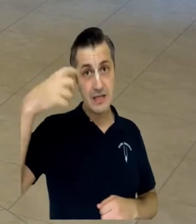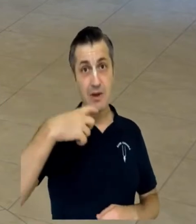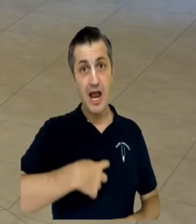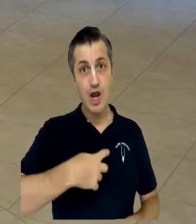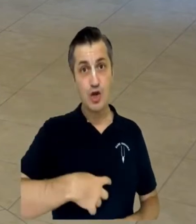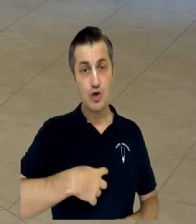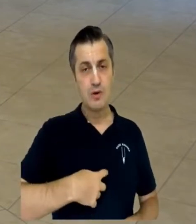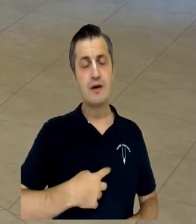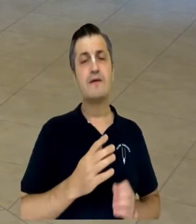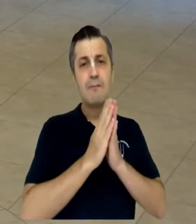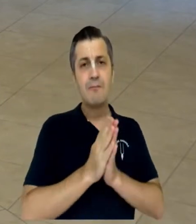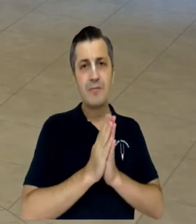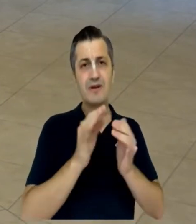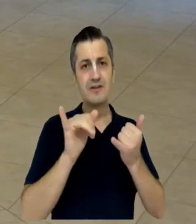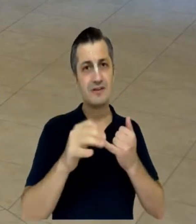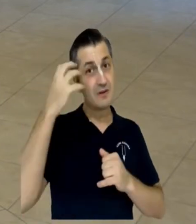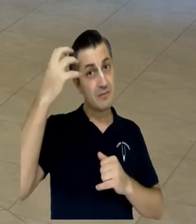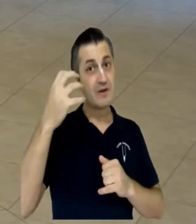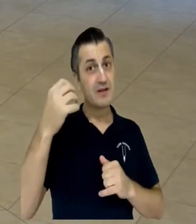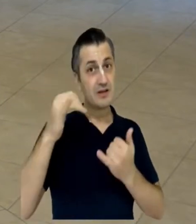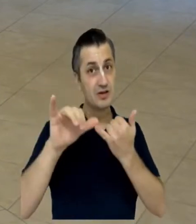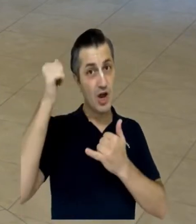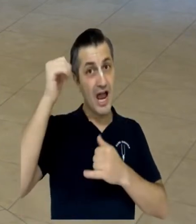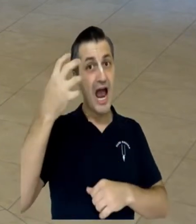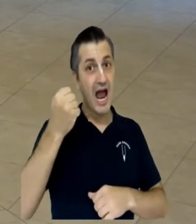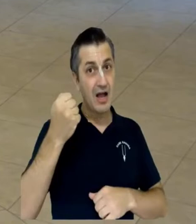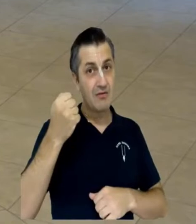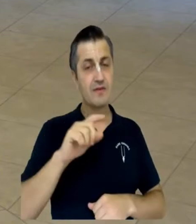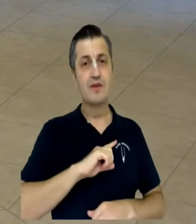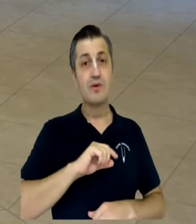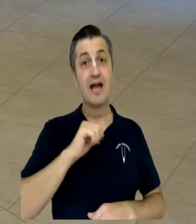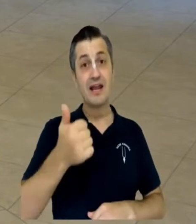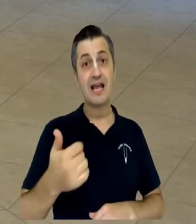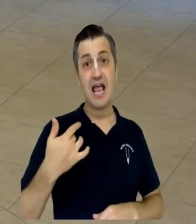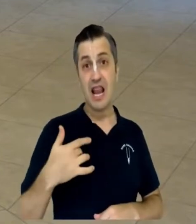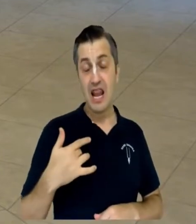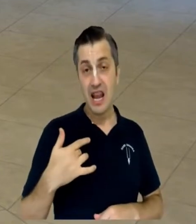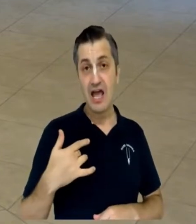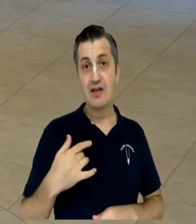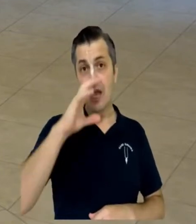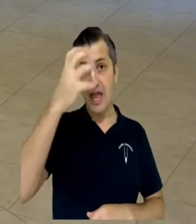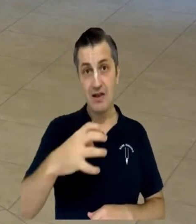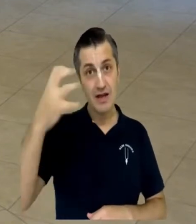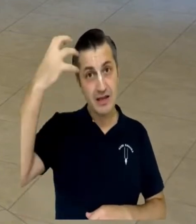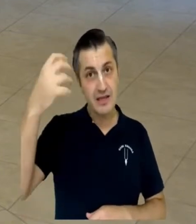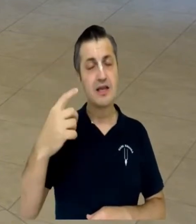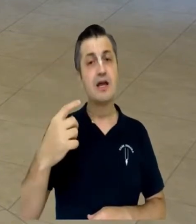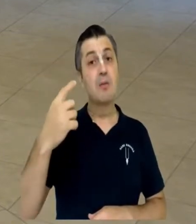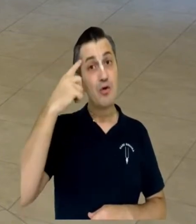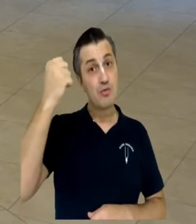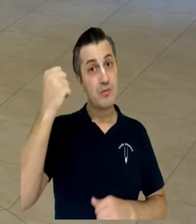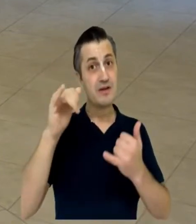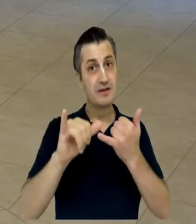fight a creature of water. He was like wasting his life, and he could not fight with a crocodile. That's